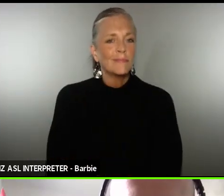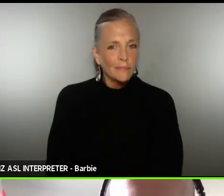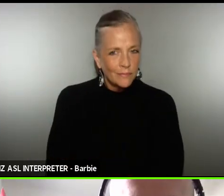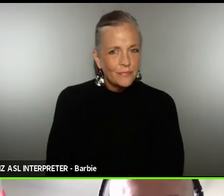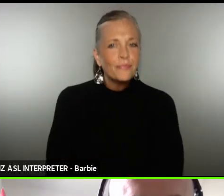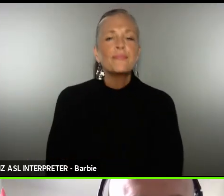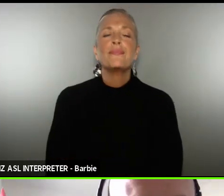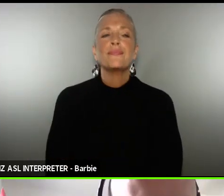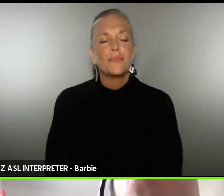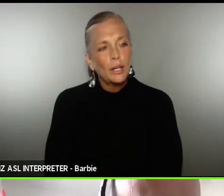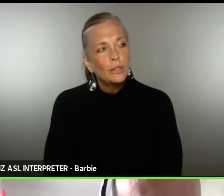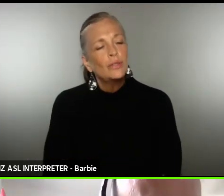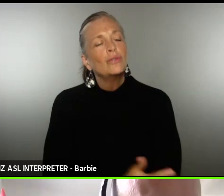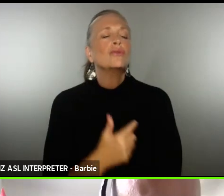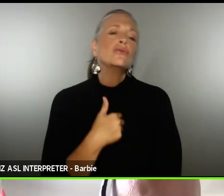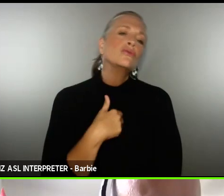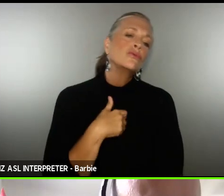And so I've looked at where